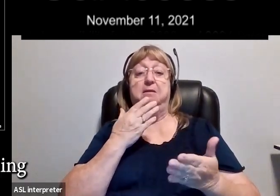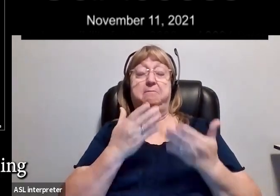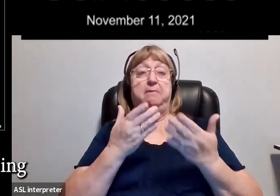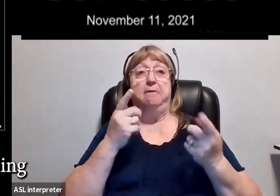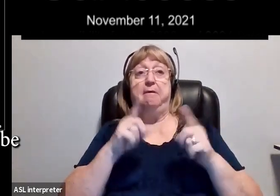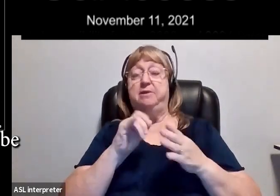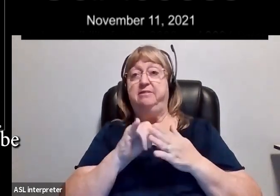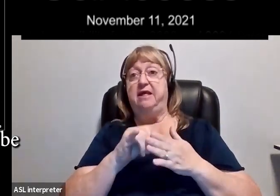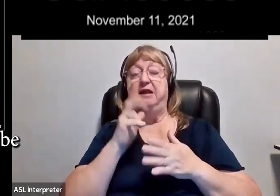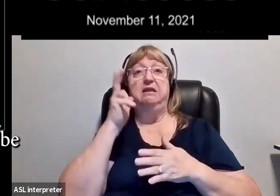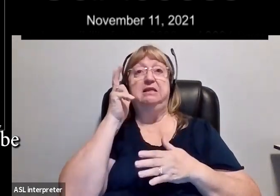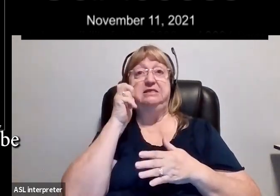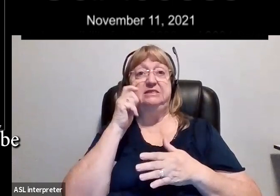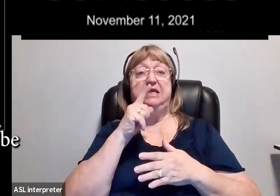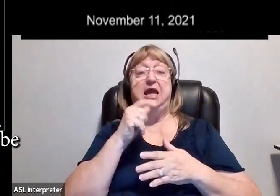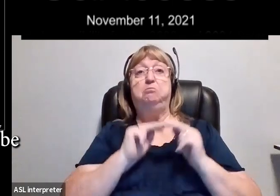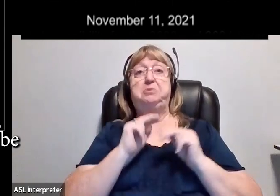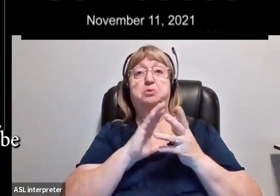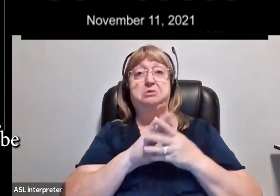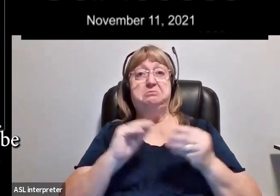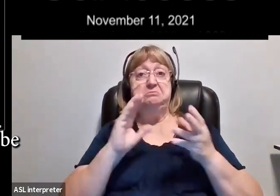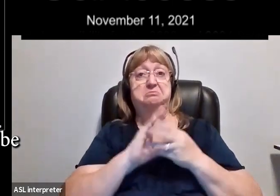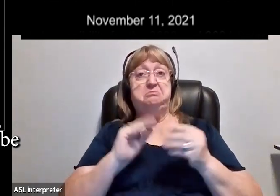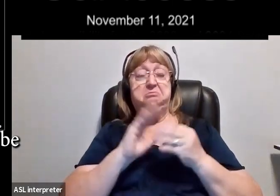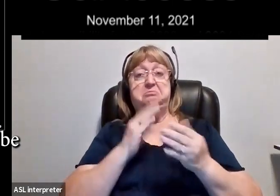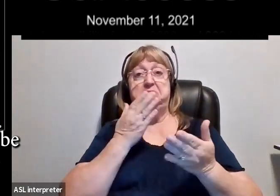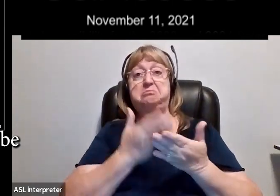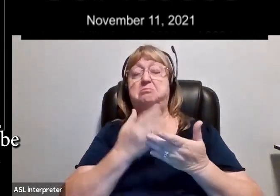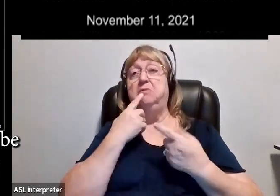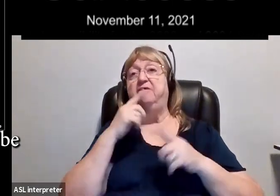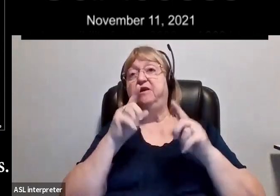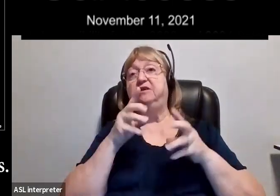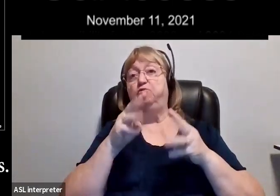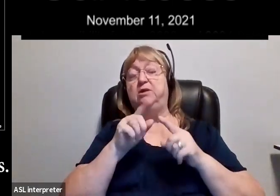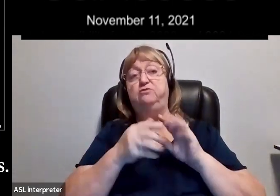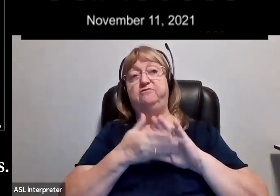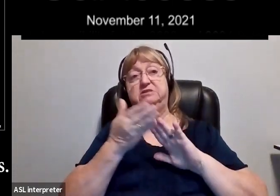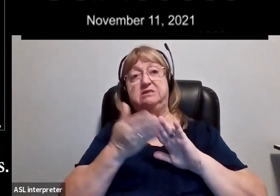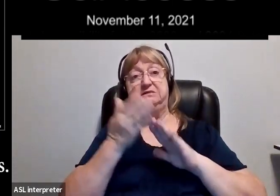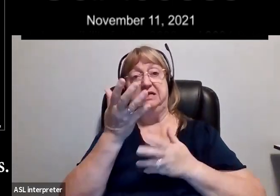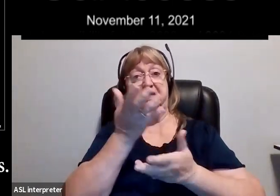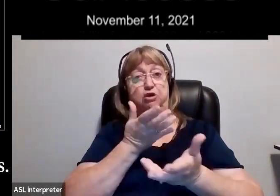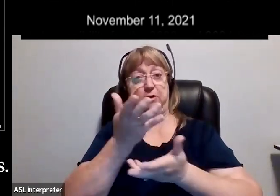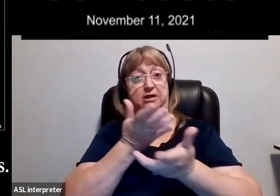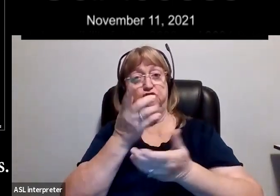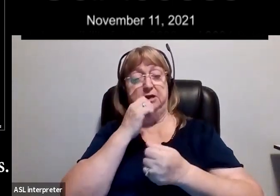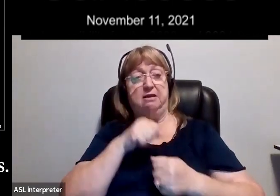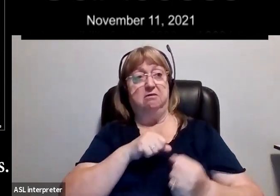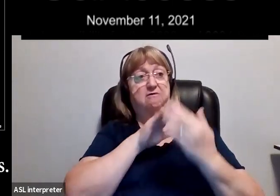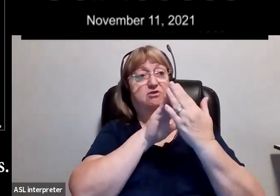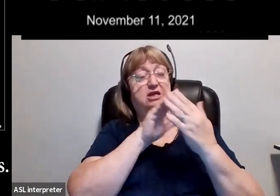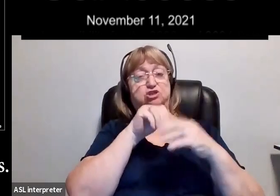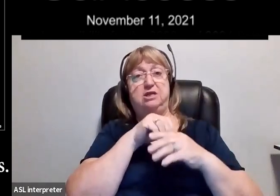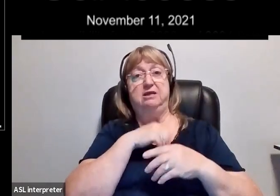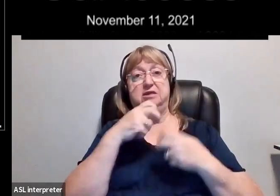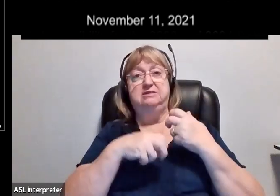happen that listening and building stories prove to be an effective way of facilitating interaction and confrontation in difficult and